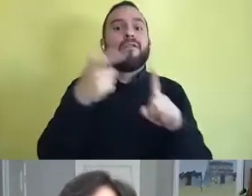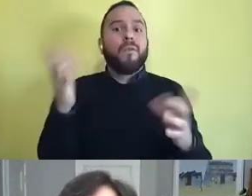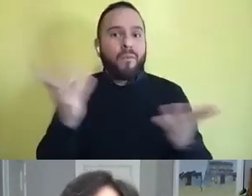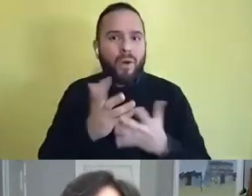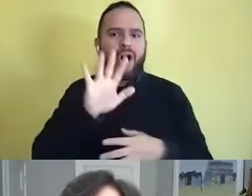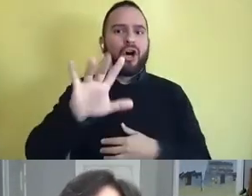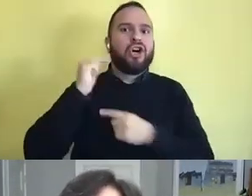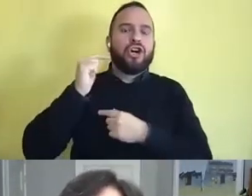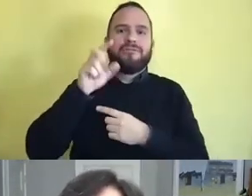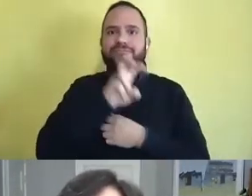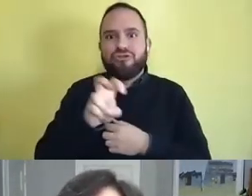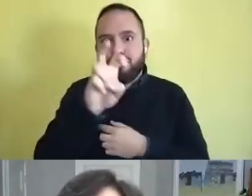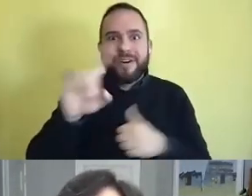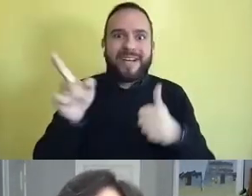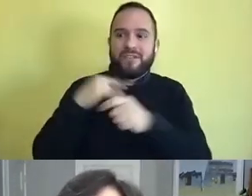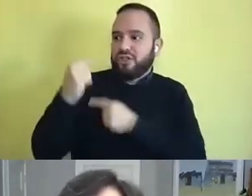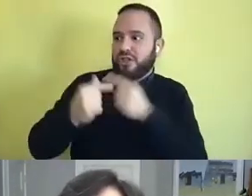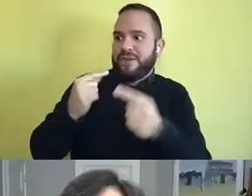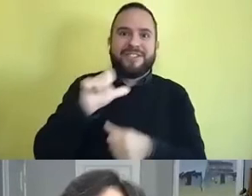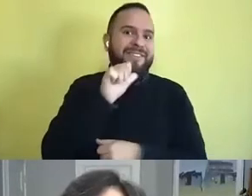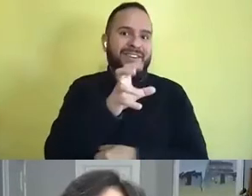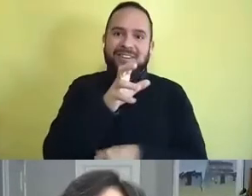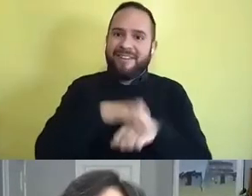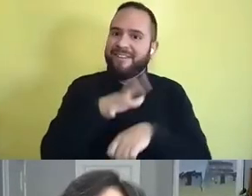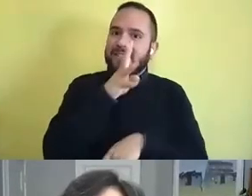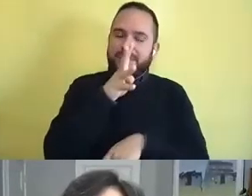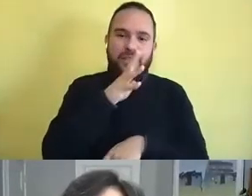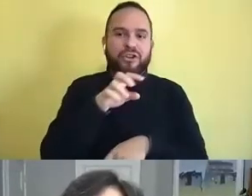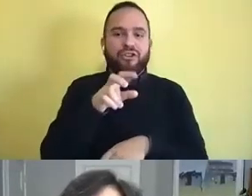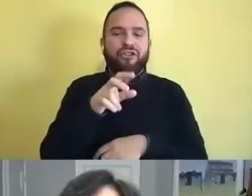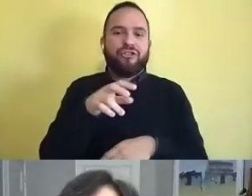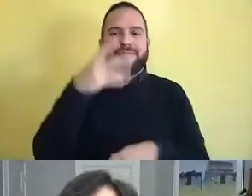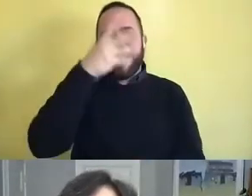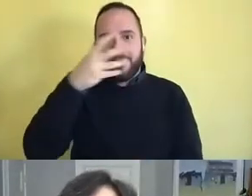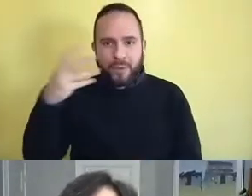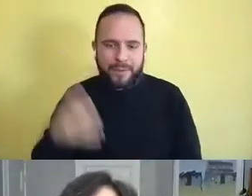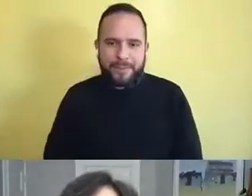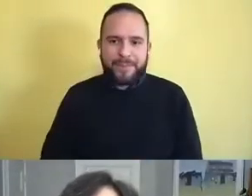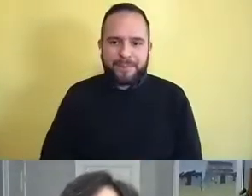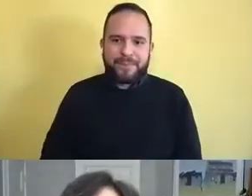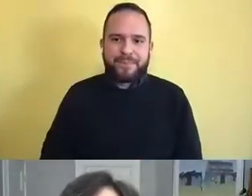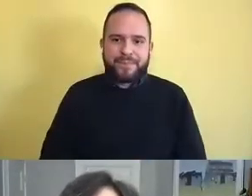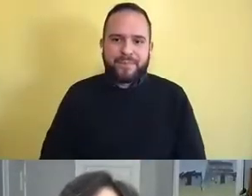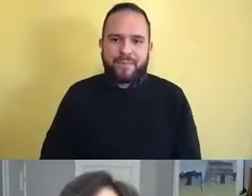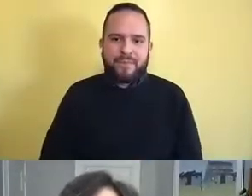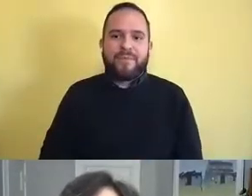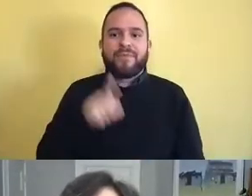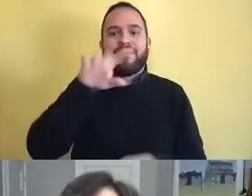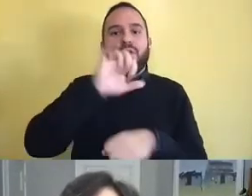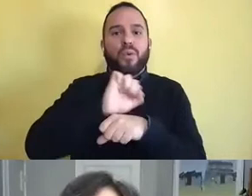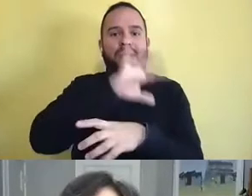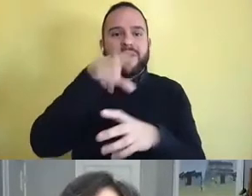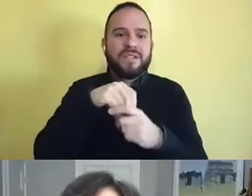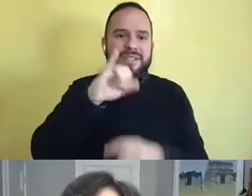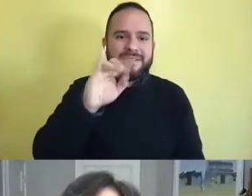first-generation, non-English speaking immigrant and her career as a technology executive, including IBM's first